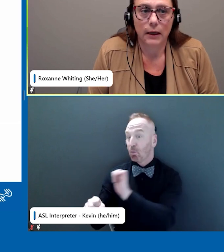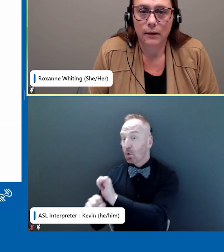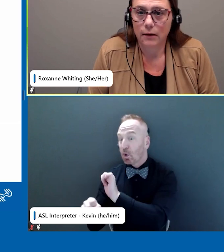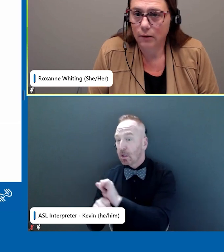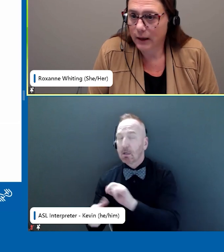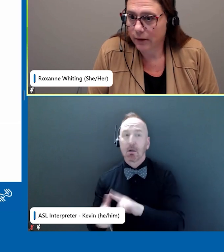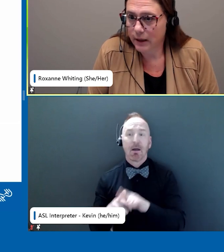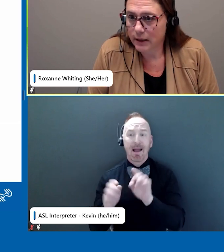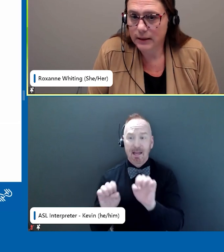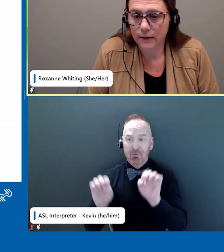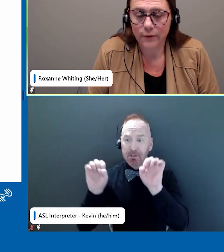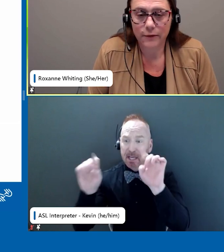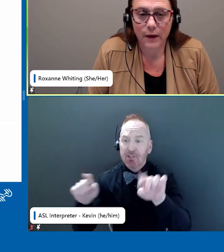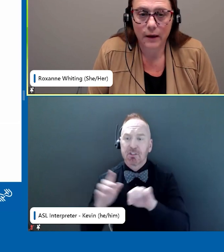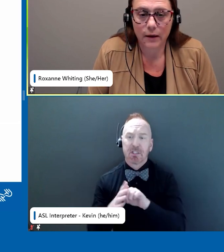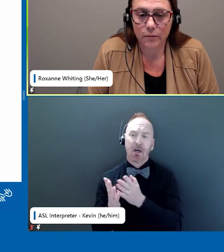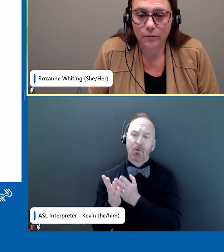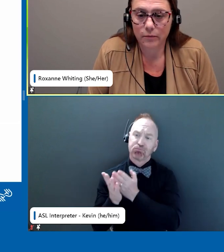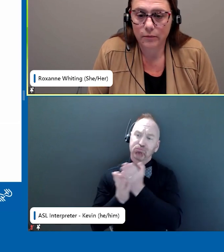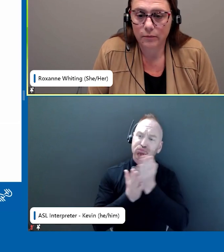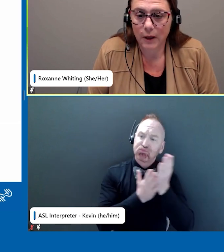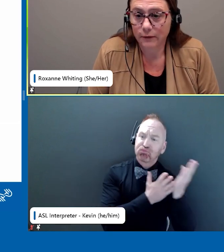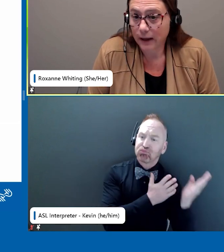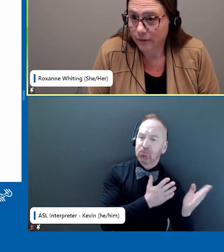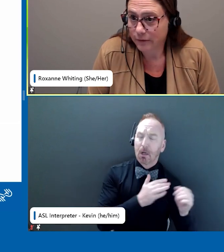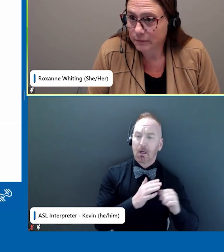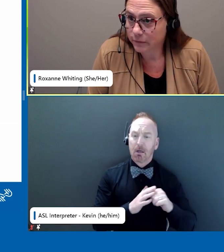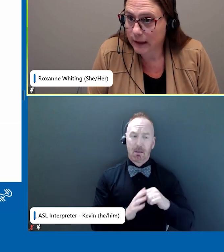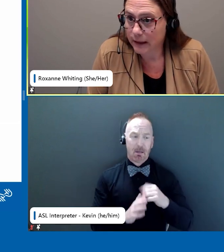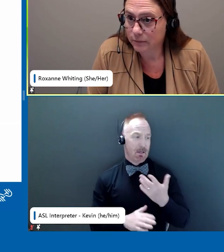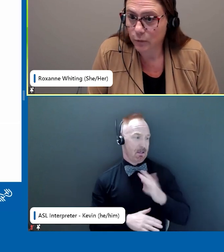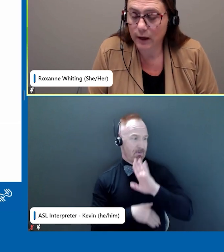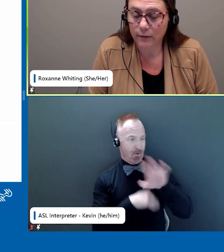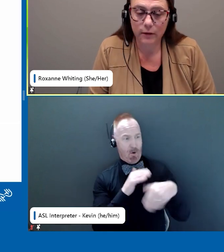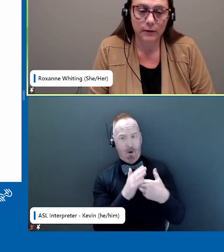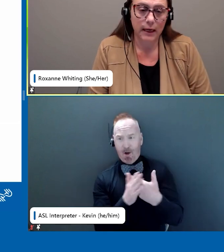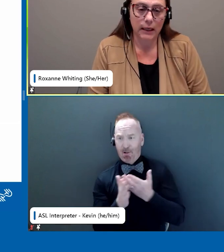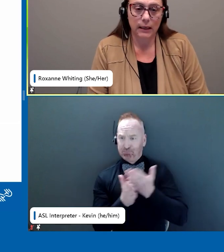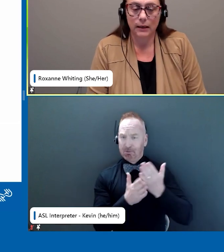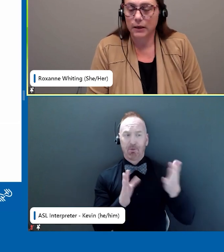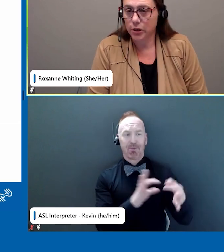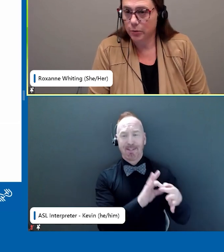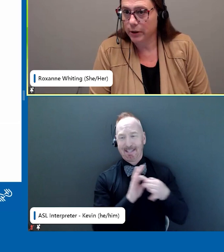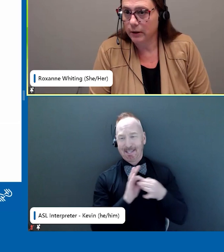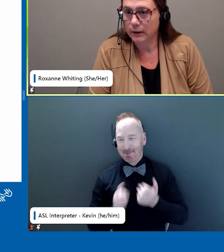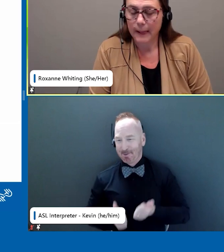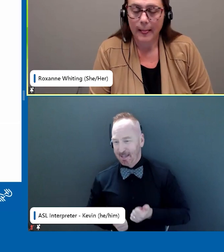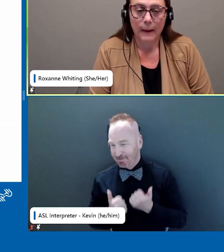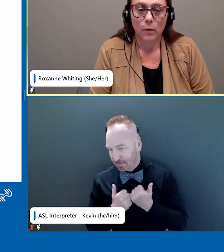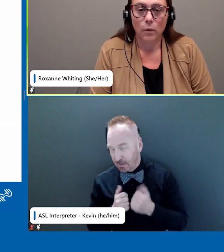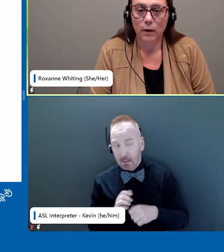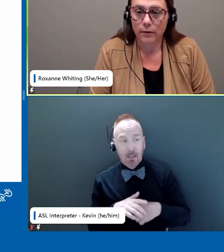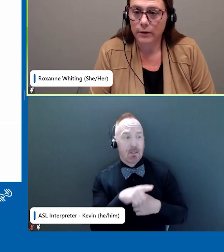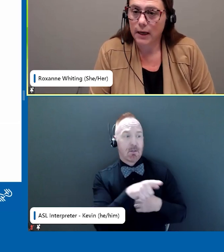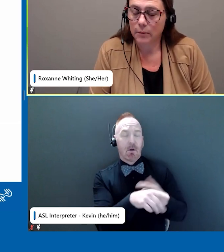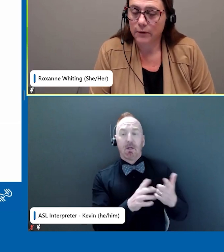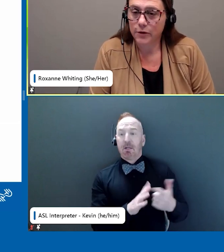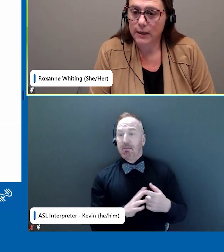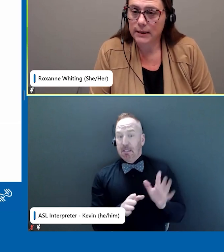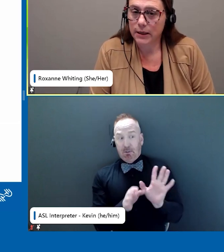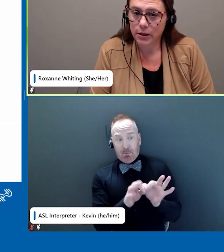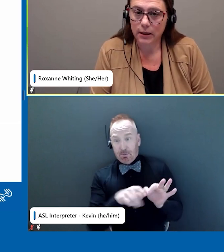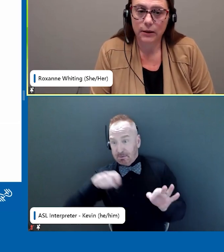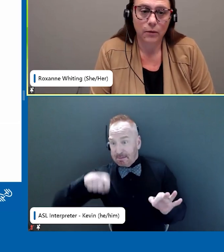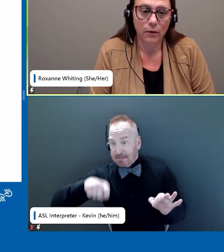education, and all areas of life, really, wherever they need an interpreter or other type